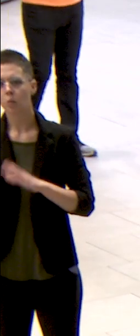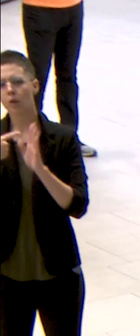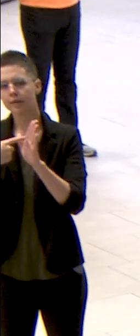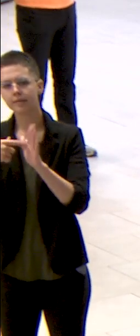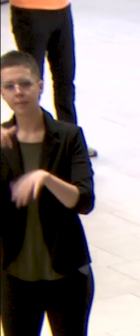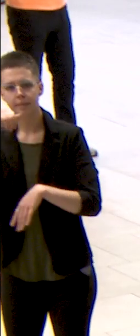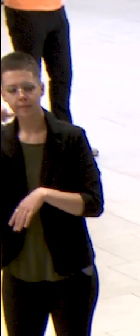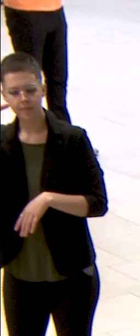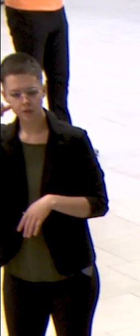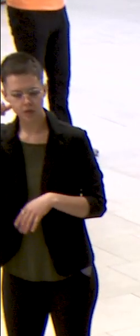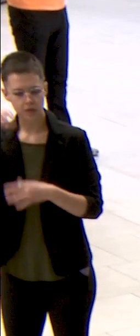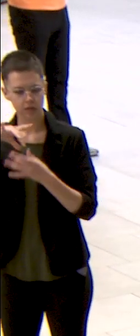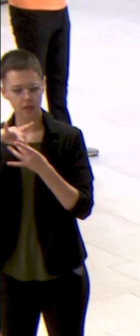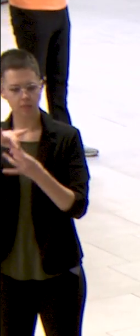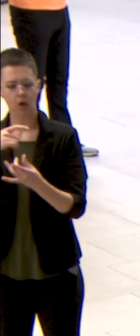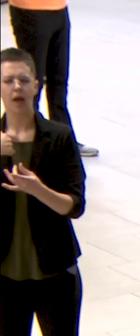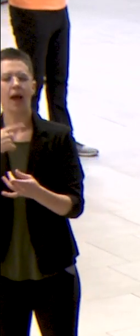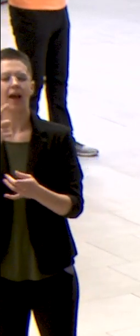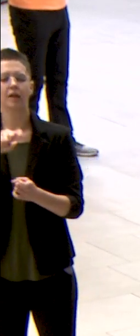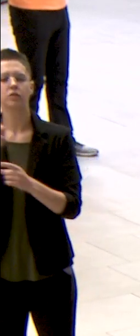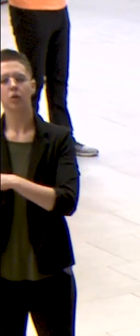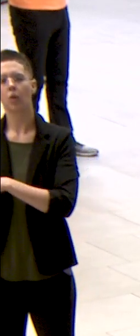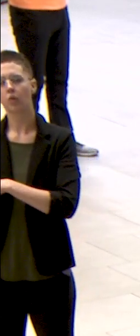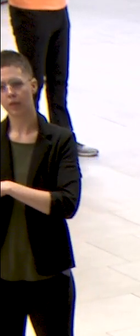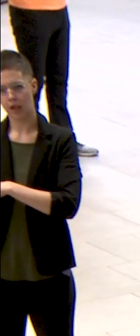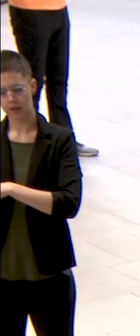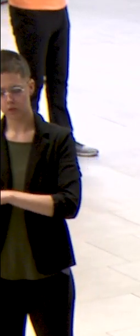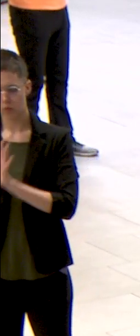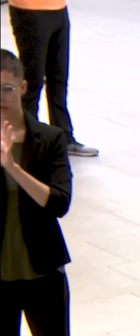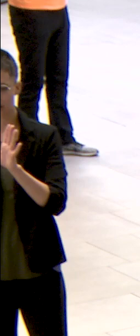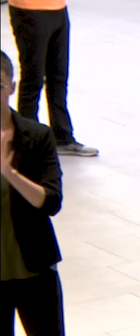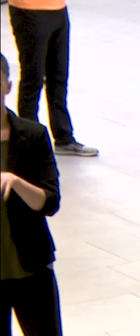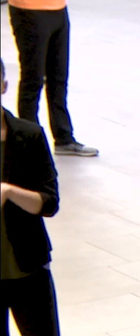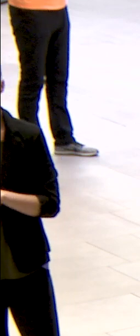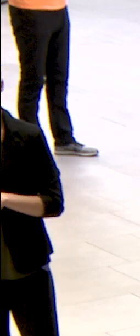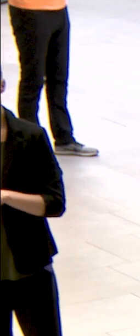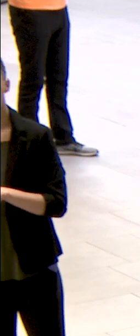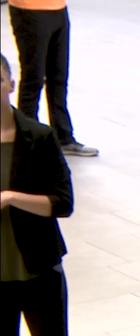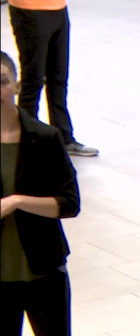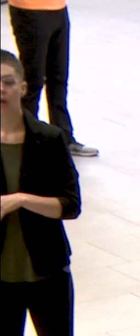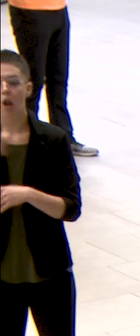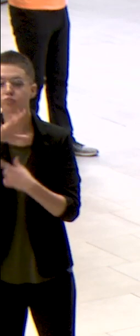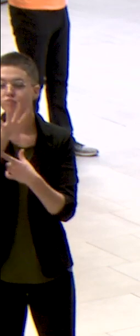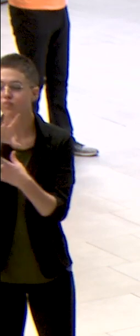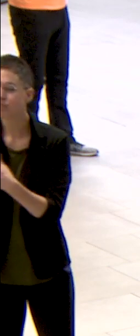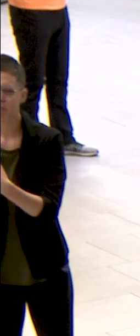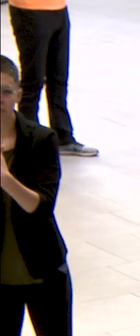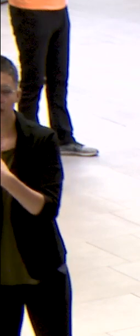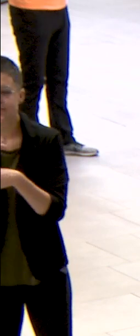yesterday about I had to go to North Carolina, and the example that I gave was in North Carolina, I was shooting content, and I had to look